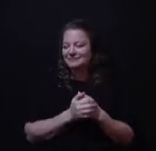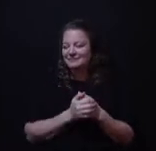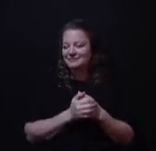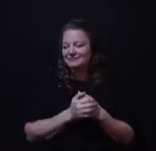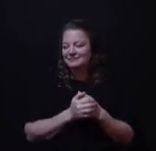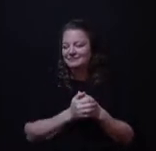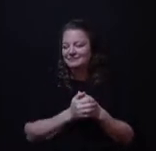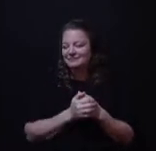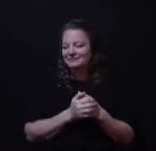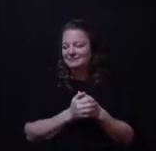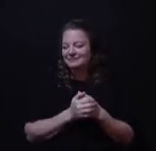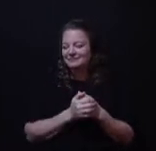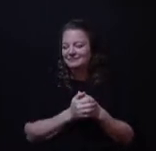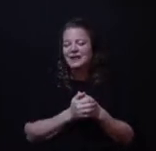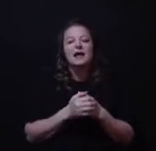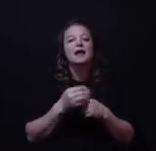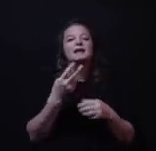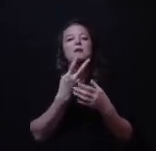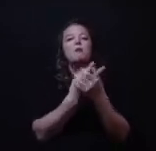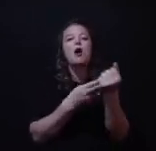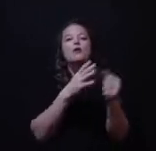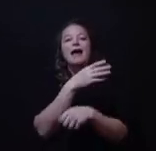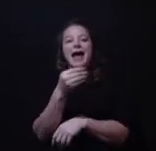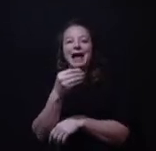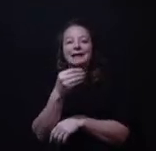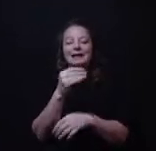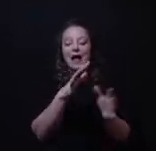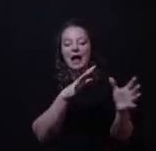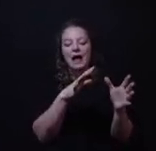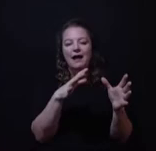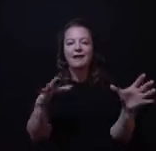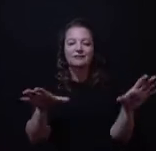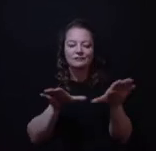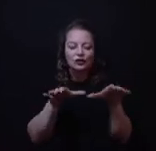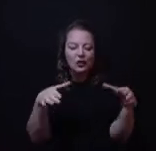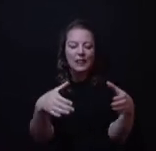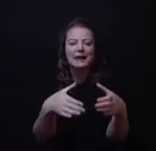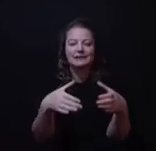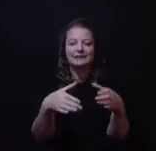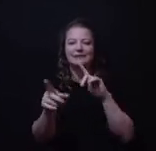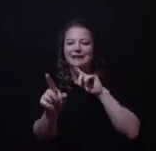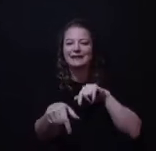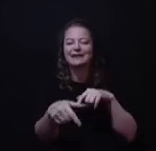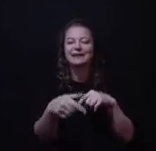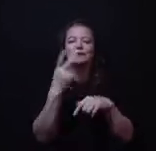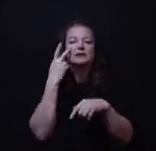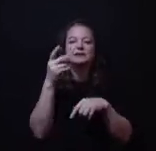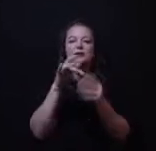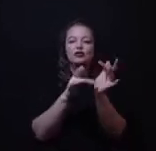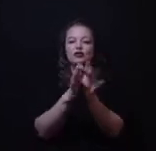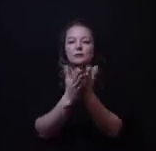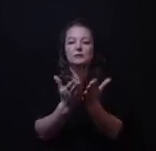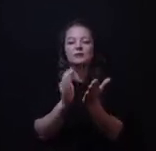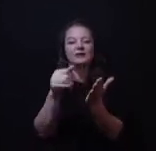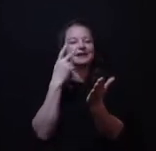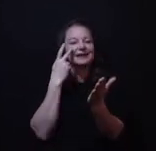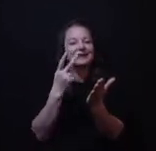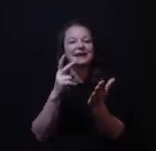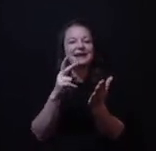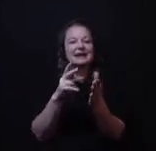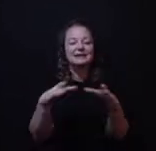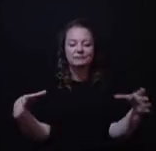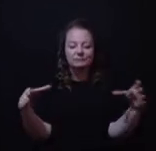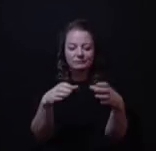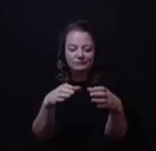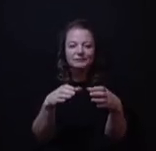It's both and. It's a collective edict. And we can see it in scripture. We can see that it is a